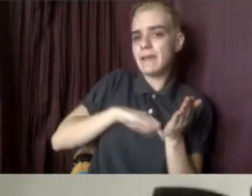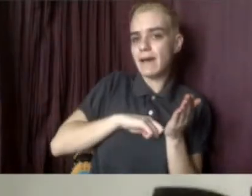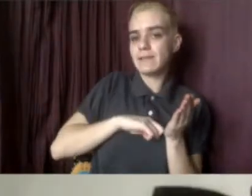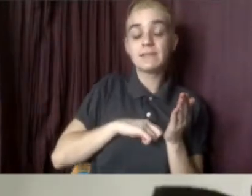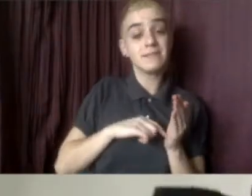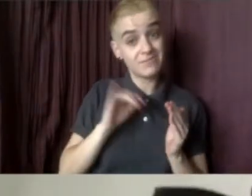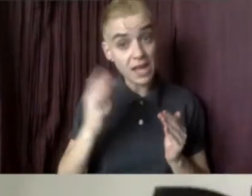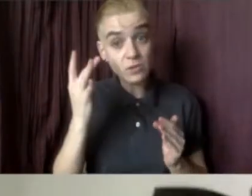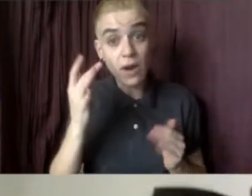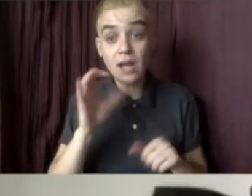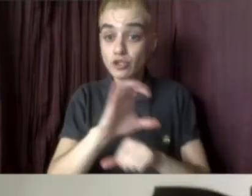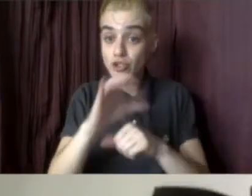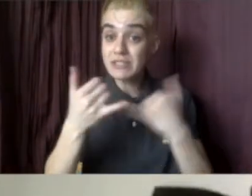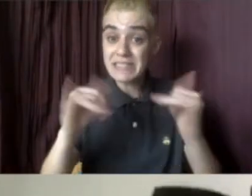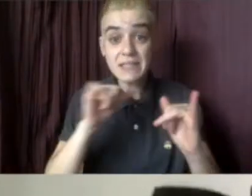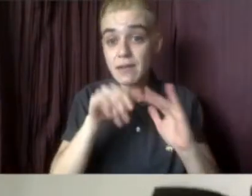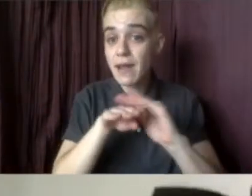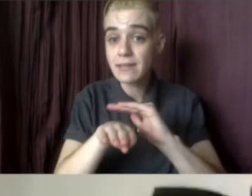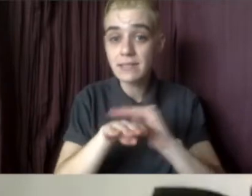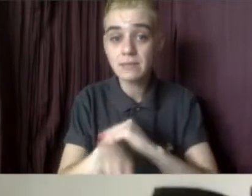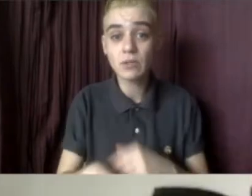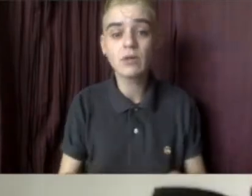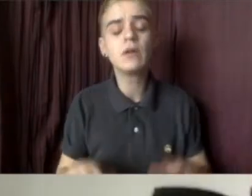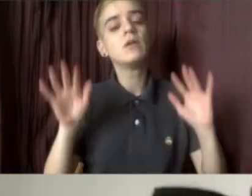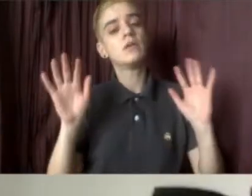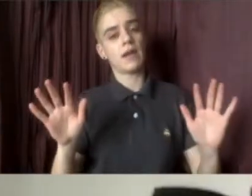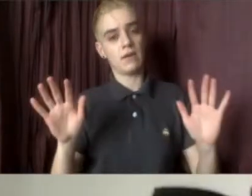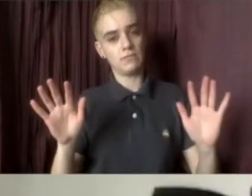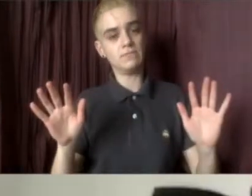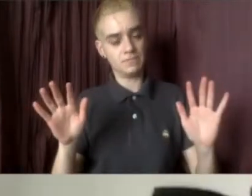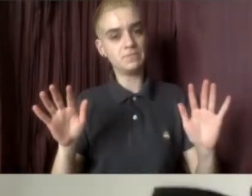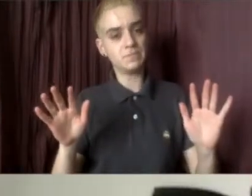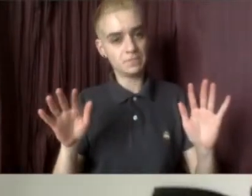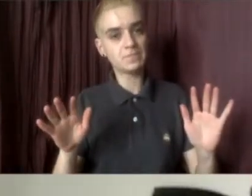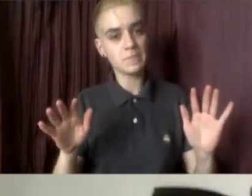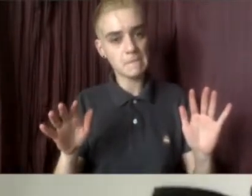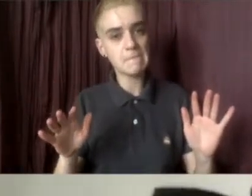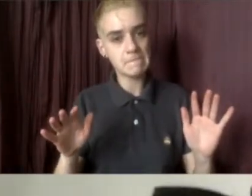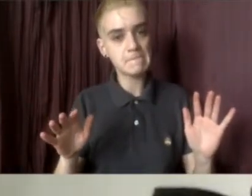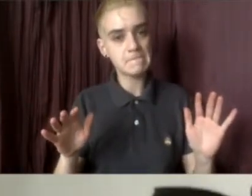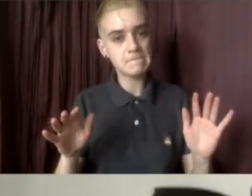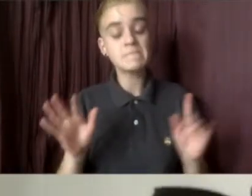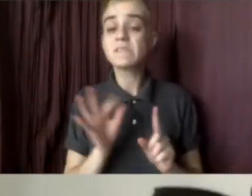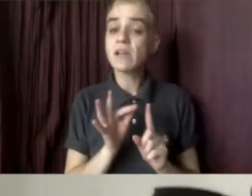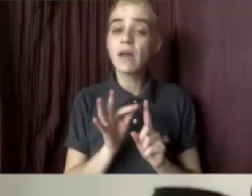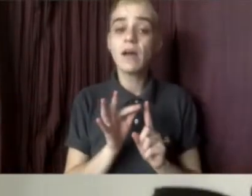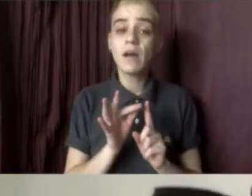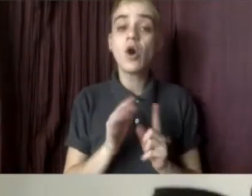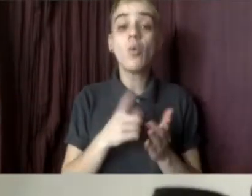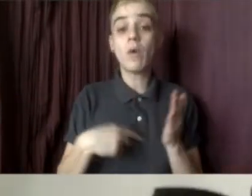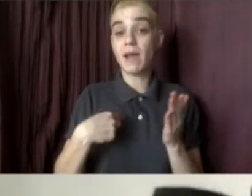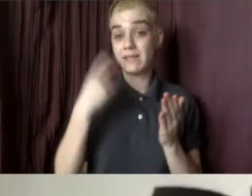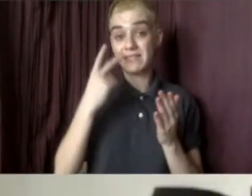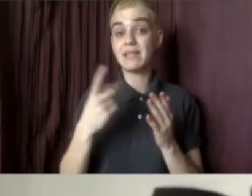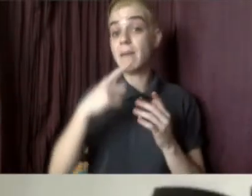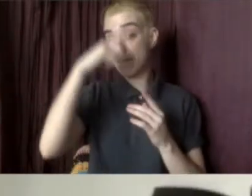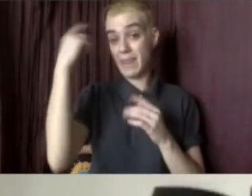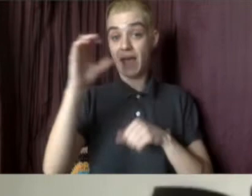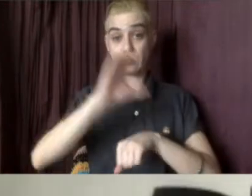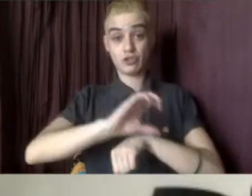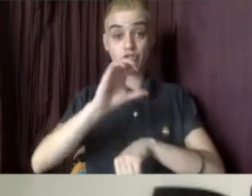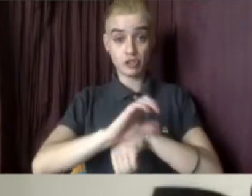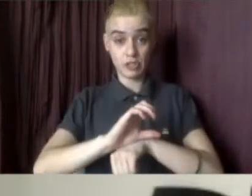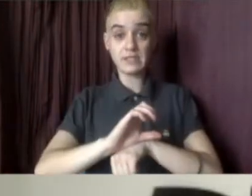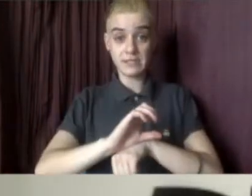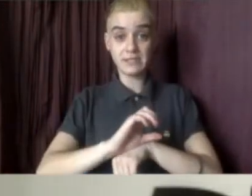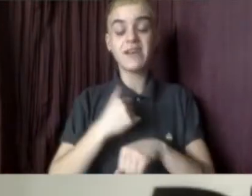I'm Baptist. And we have ASL interpreters. We've had ASL interpreters in services since I was in 8th grade. We always had, right? Because I